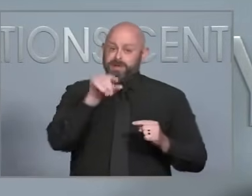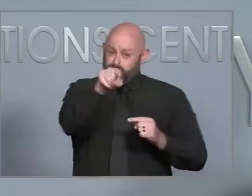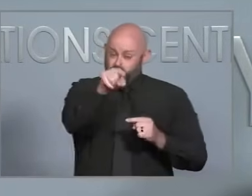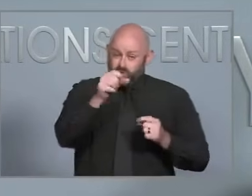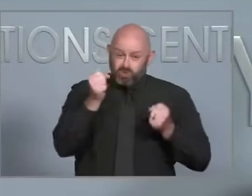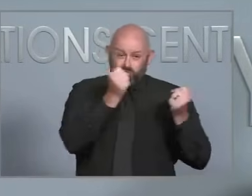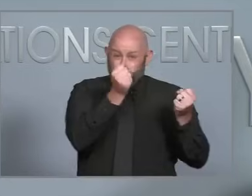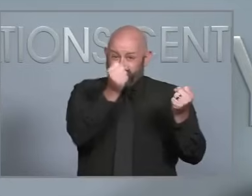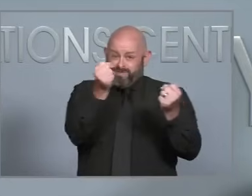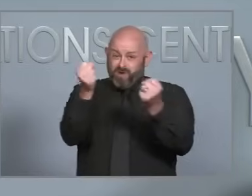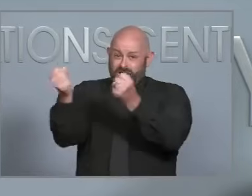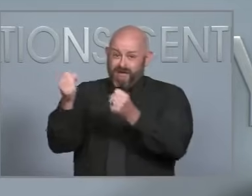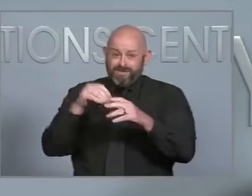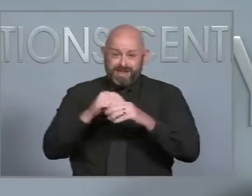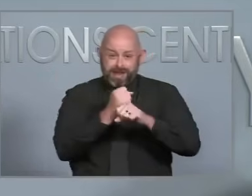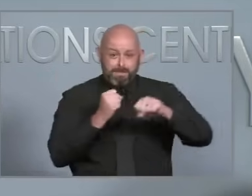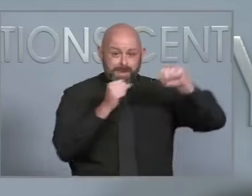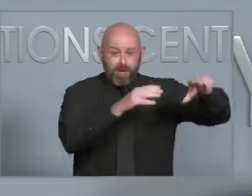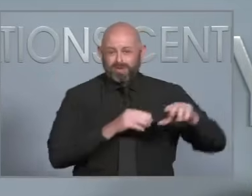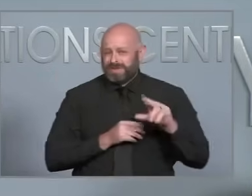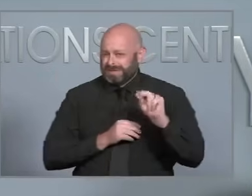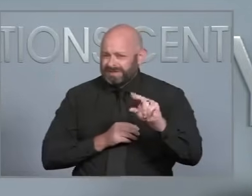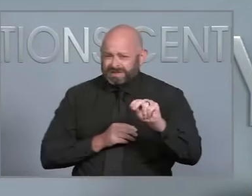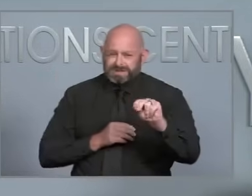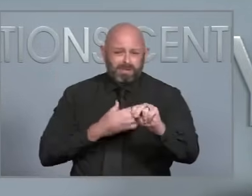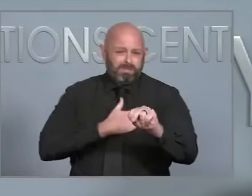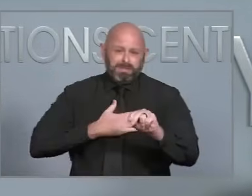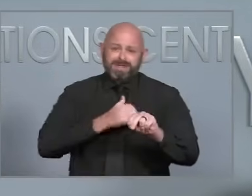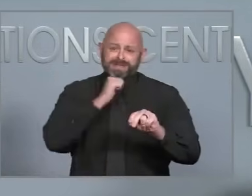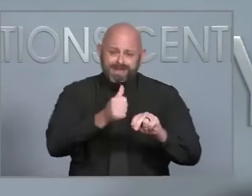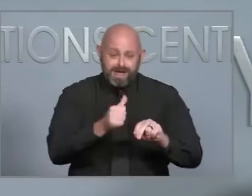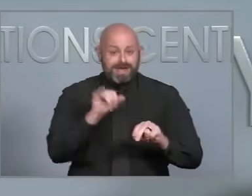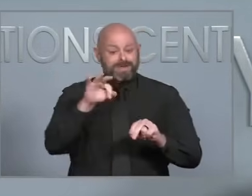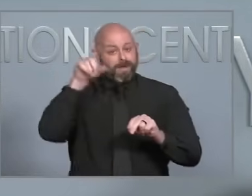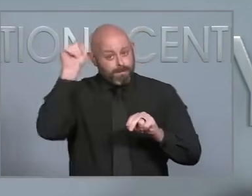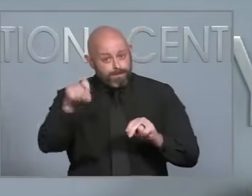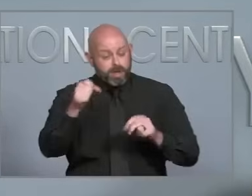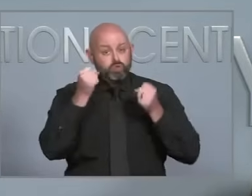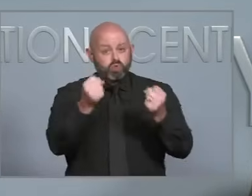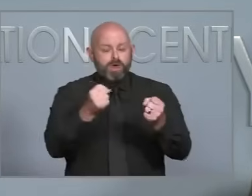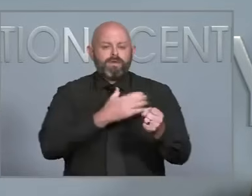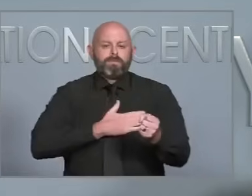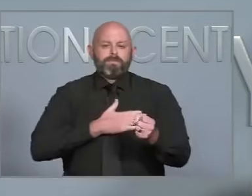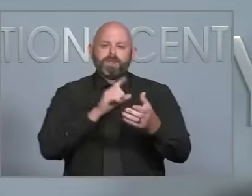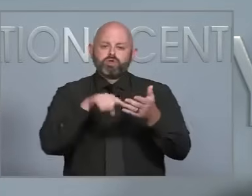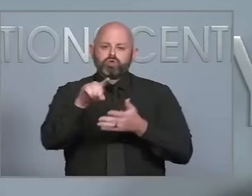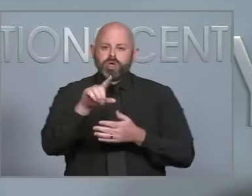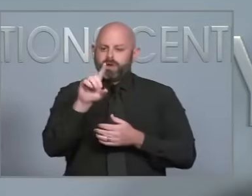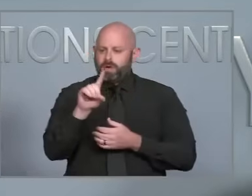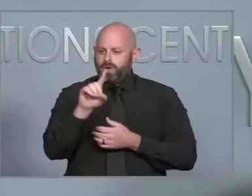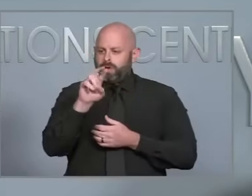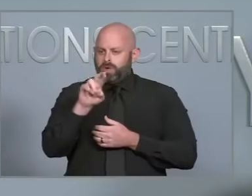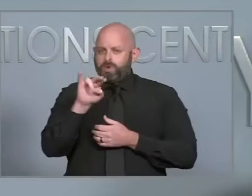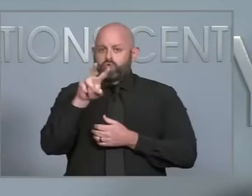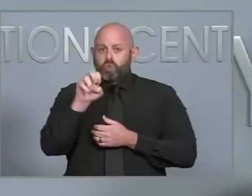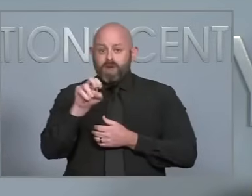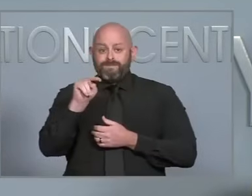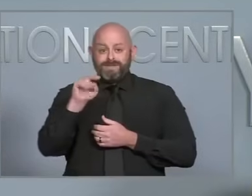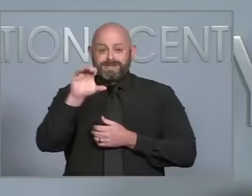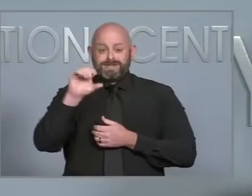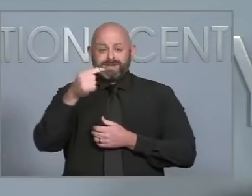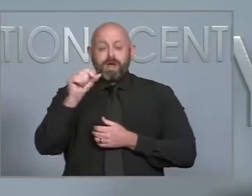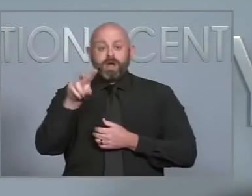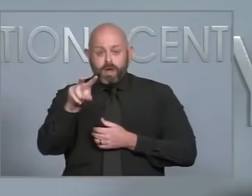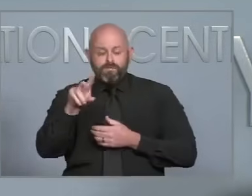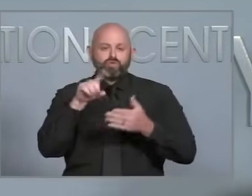possible, particularly in the mountains and foothills. If you must travel, please visit drivenc.gov to check roadway status. This